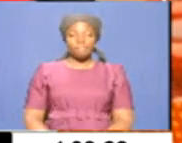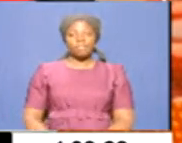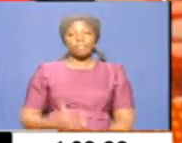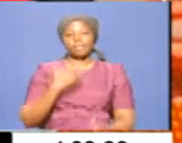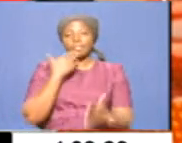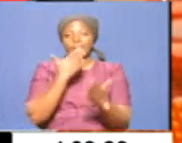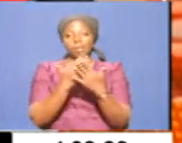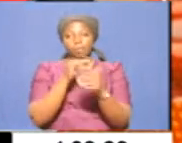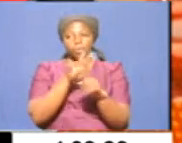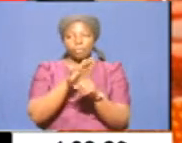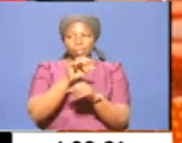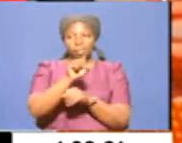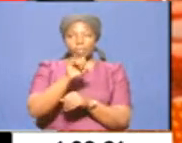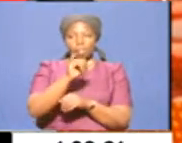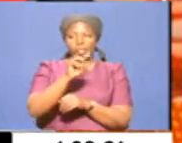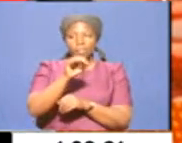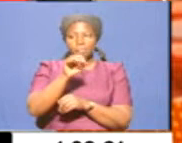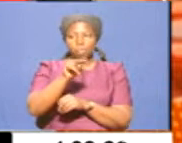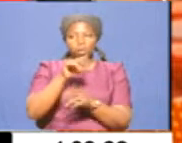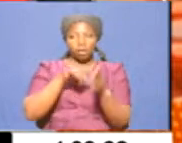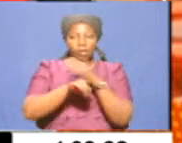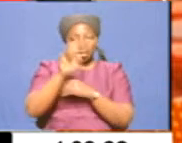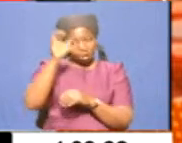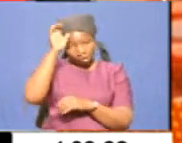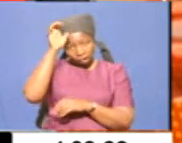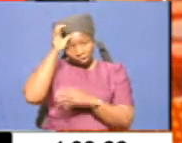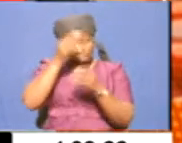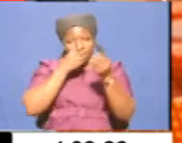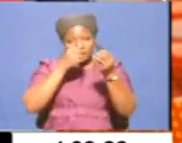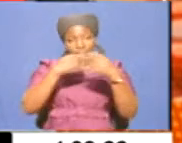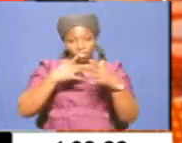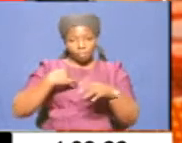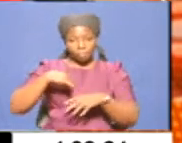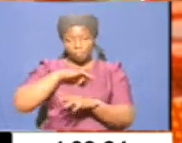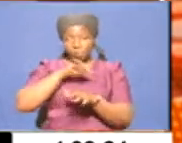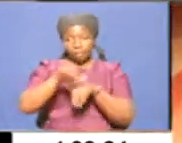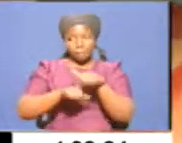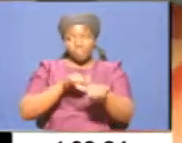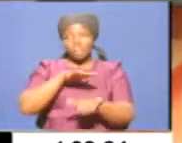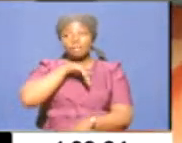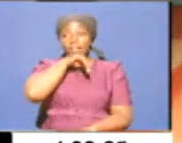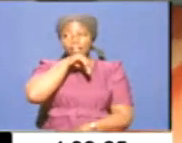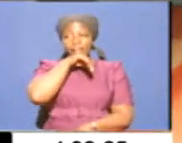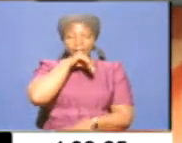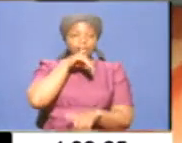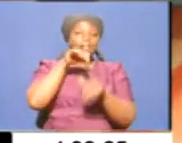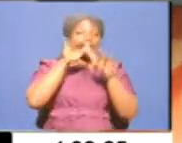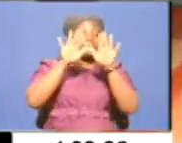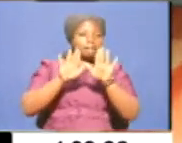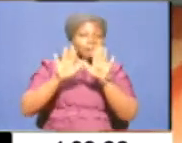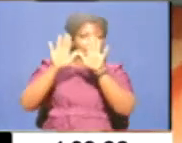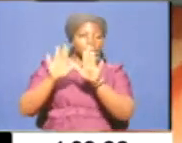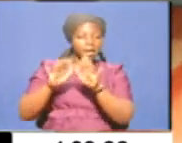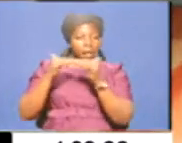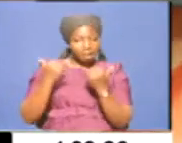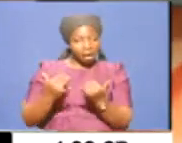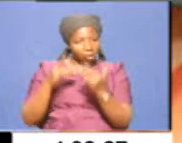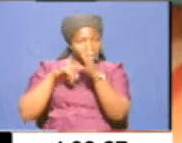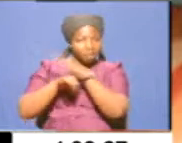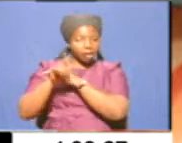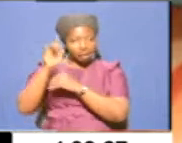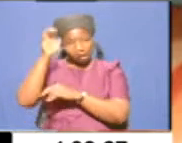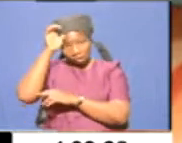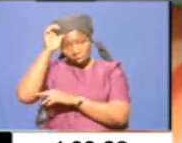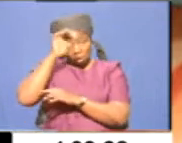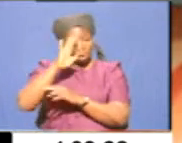in Eldoret, just bringing us the latest on Raila Odinga's campaign trail. He is in Eldoret and he will be going to a